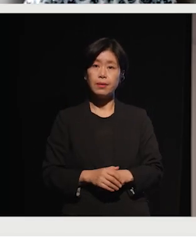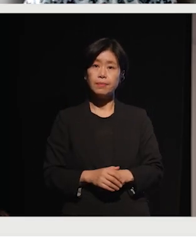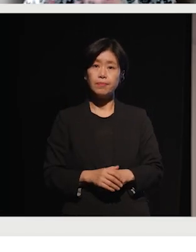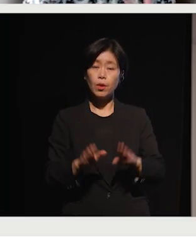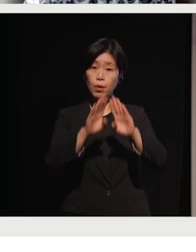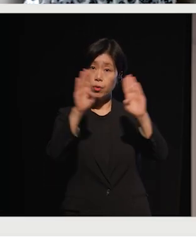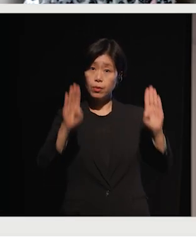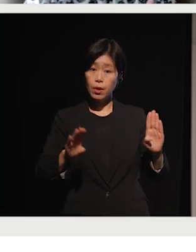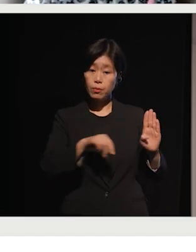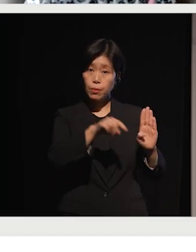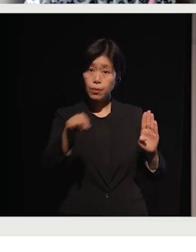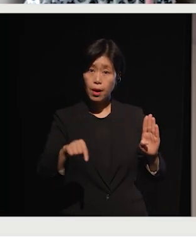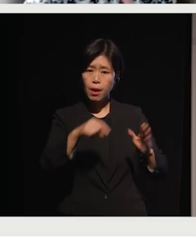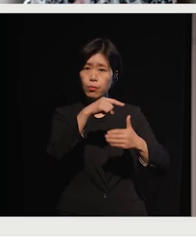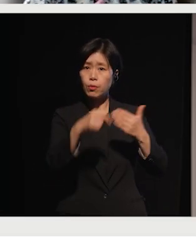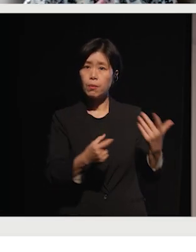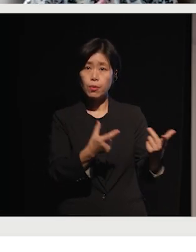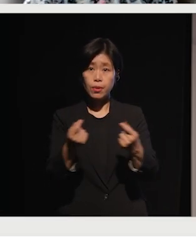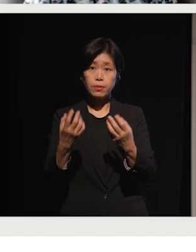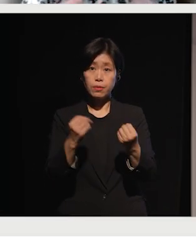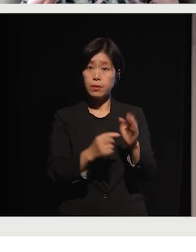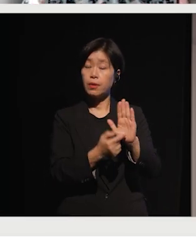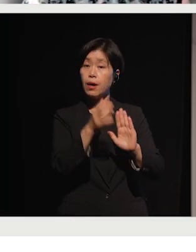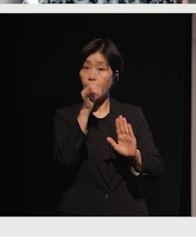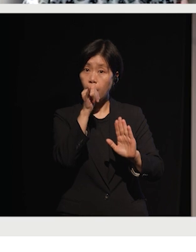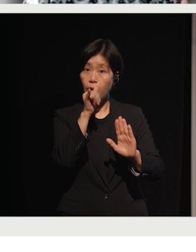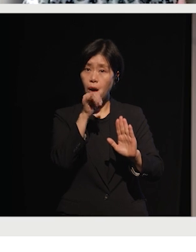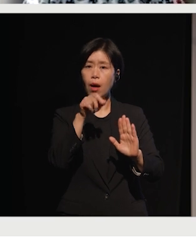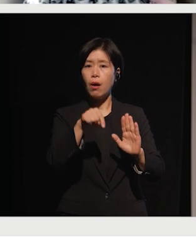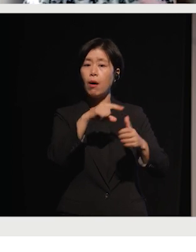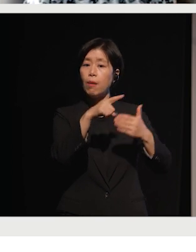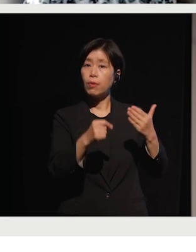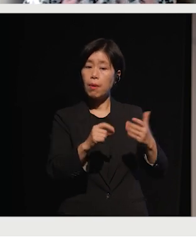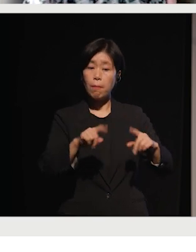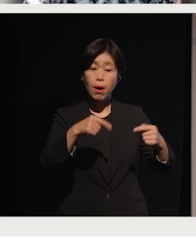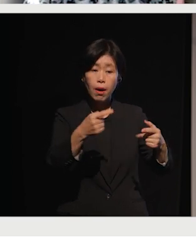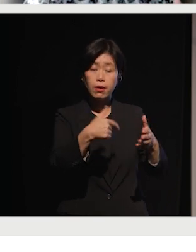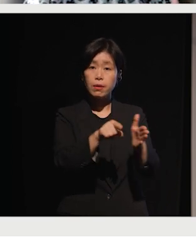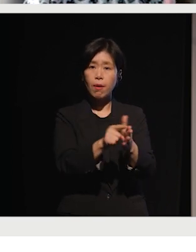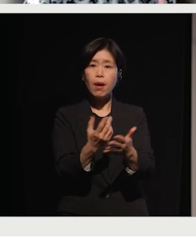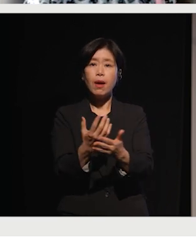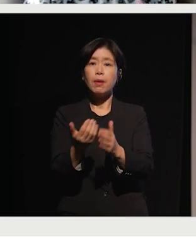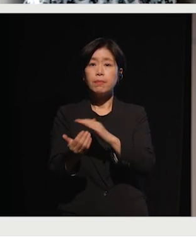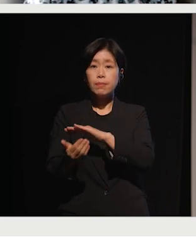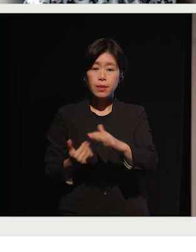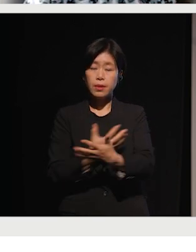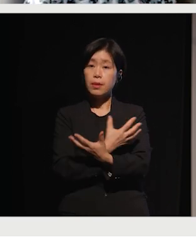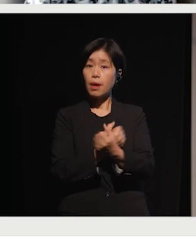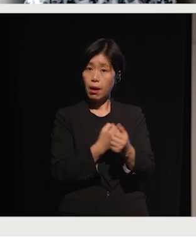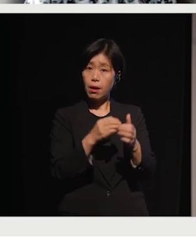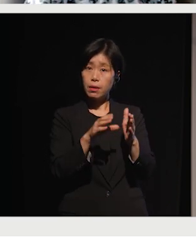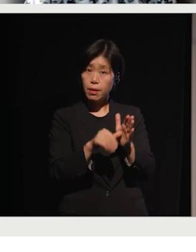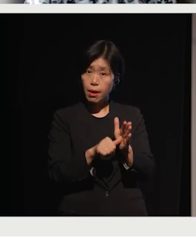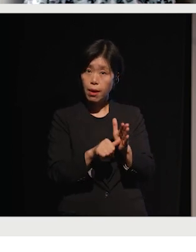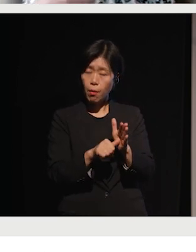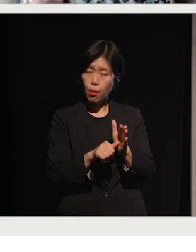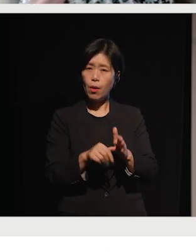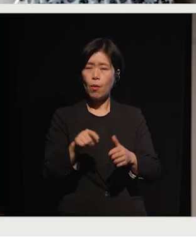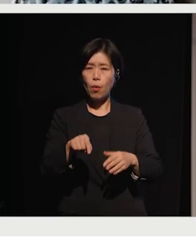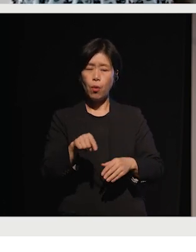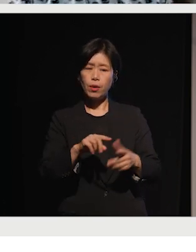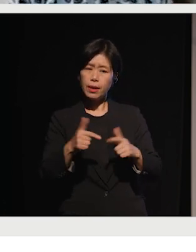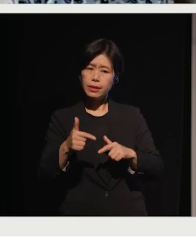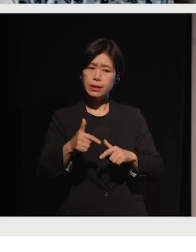look like? Is that accessible? Tours, are our tours accessible? Do we always have